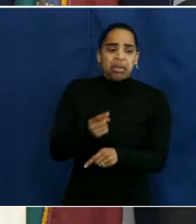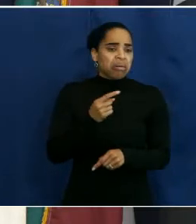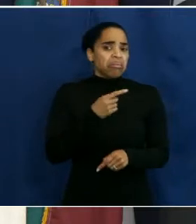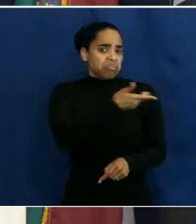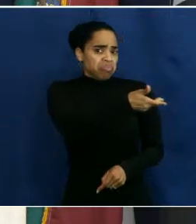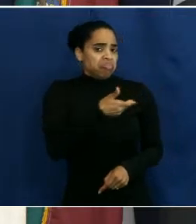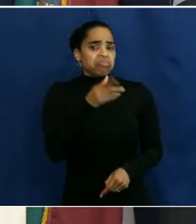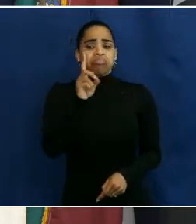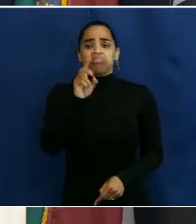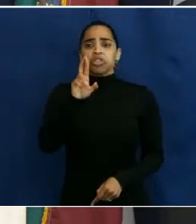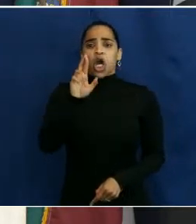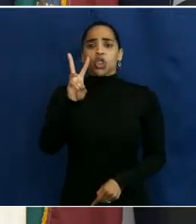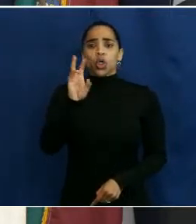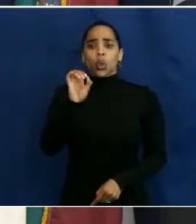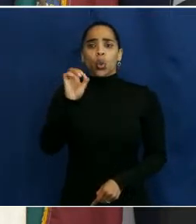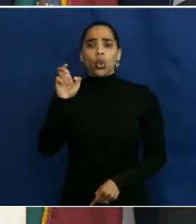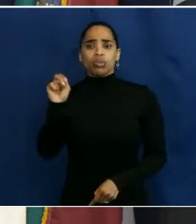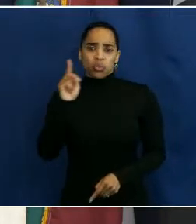let Dr. Witten weigh in on that.